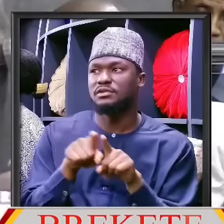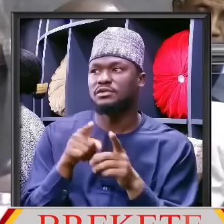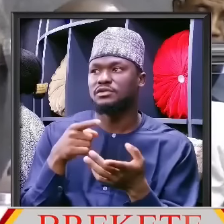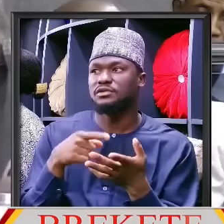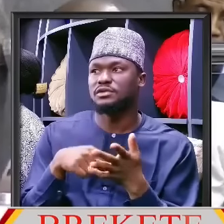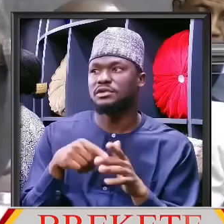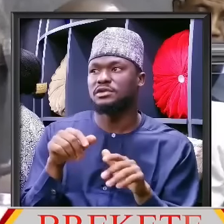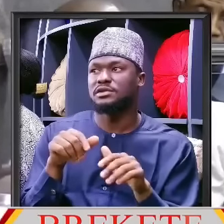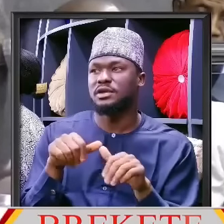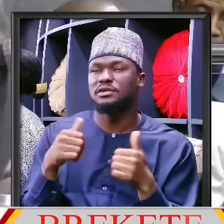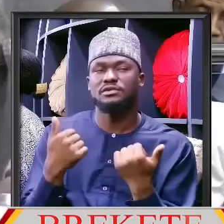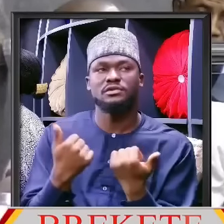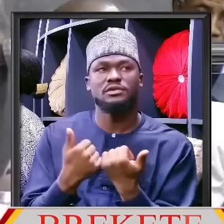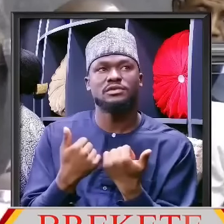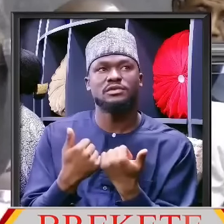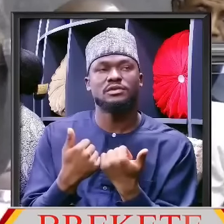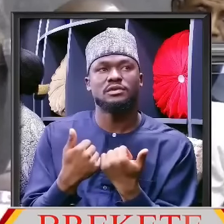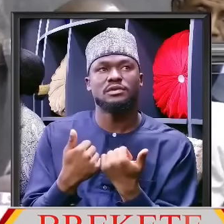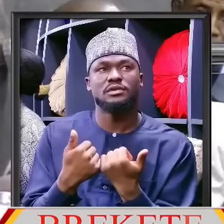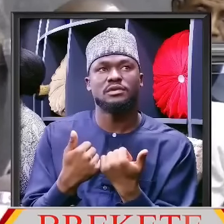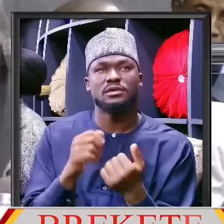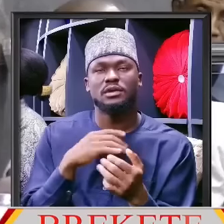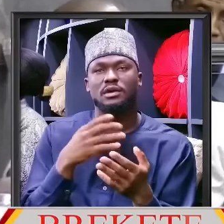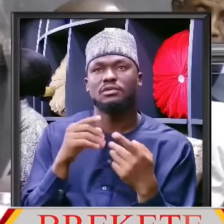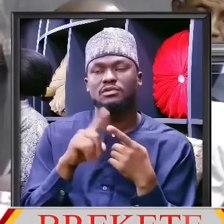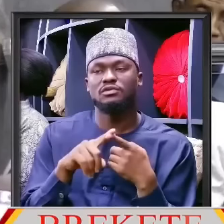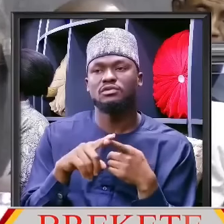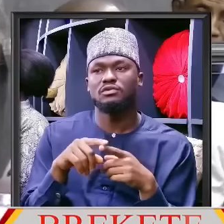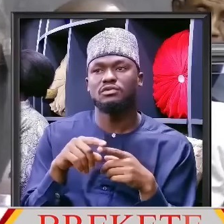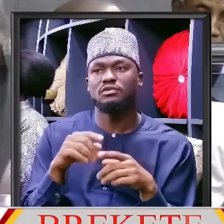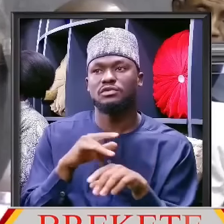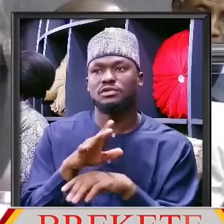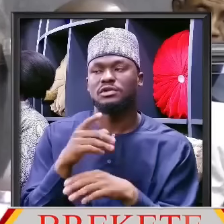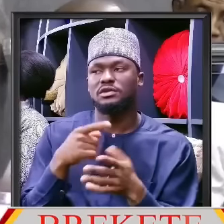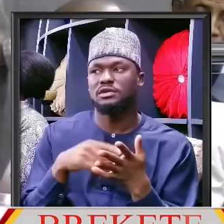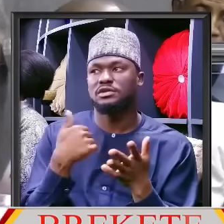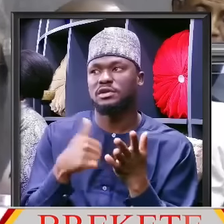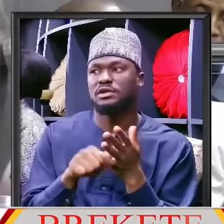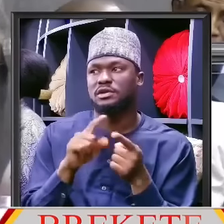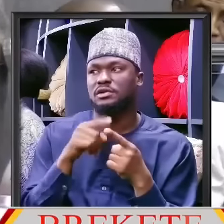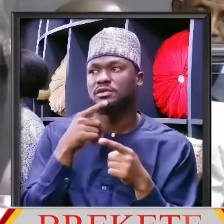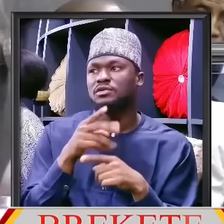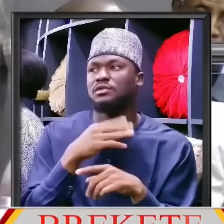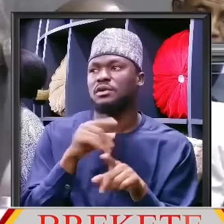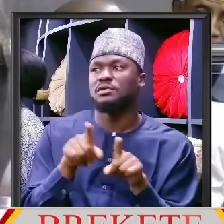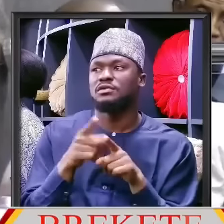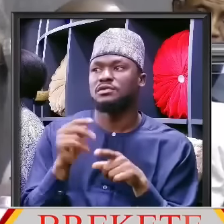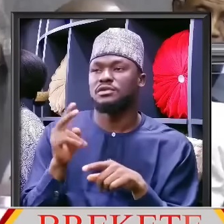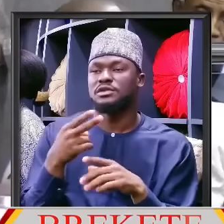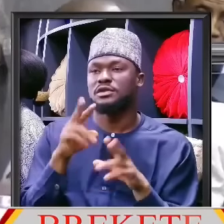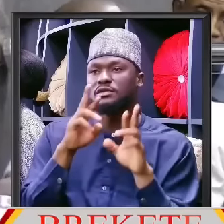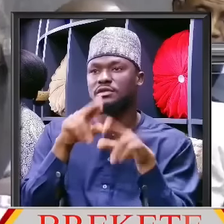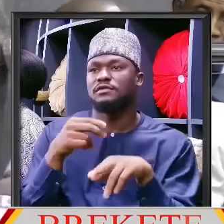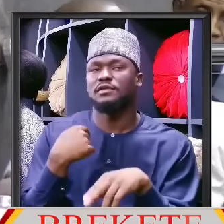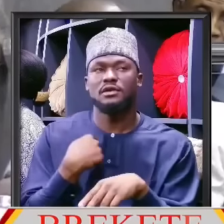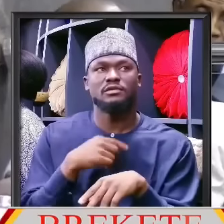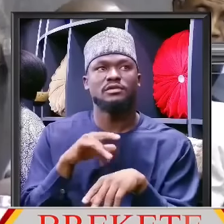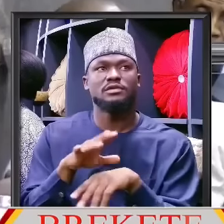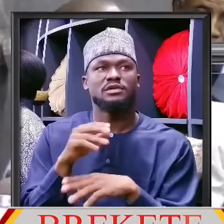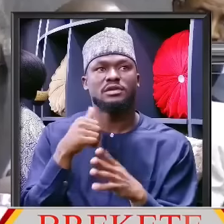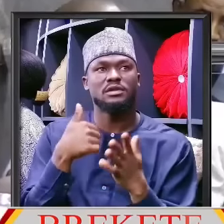dental council of Nigeria. And when we send that letter to them, they can't reply. We send the letter on the 7th